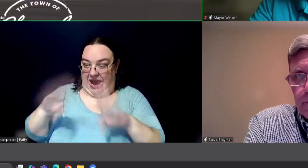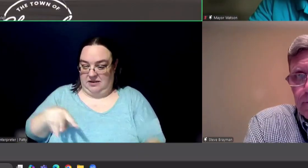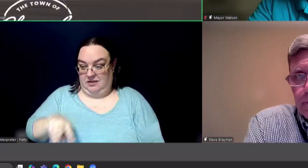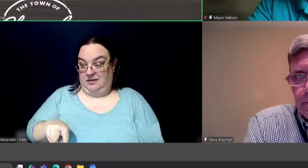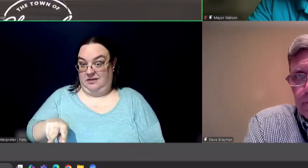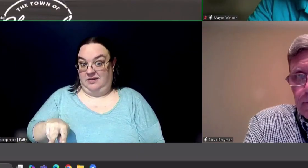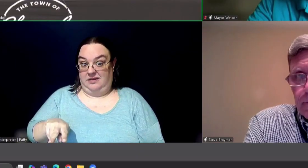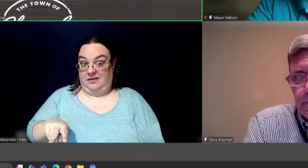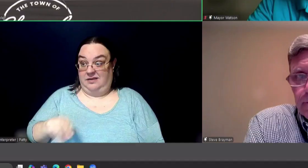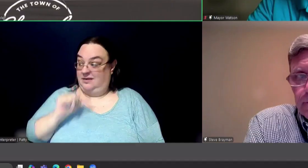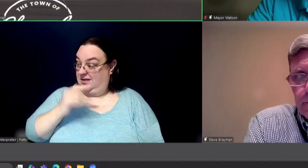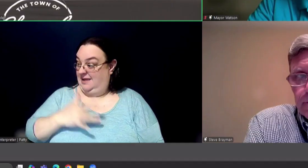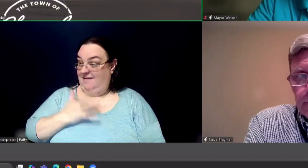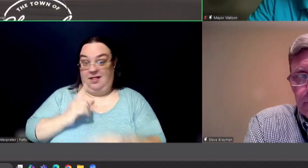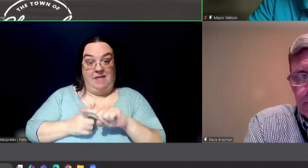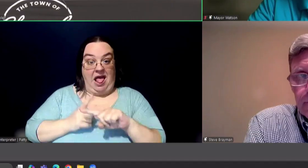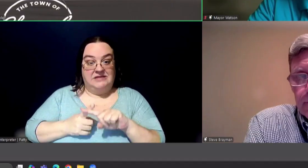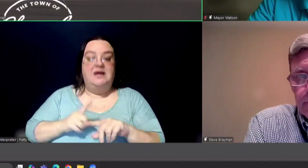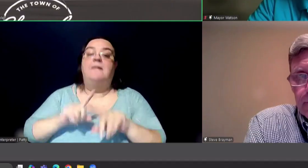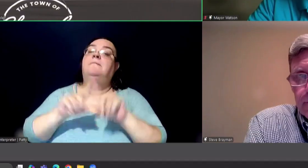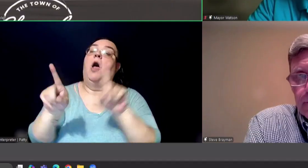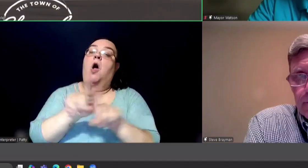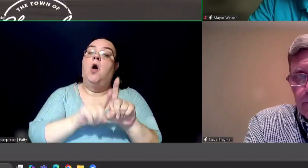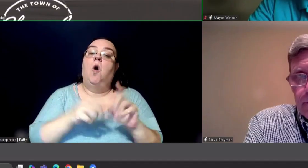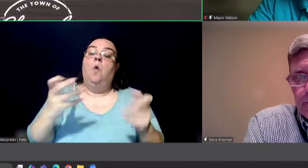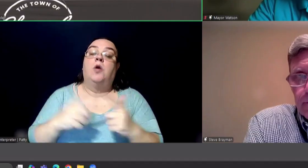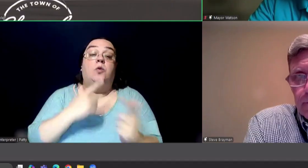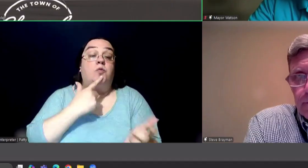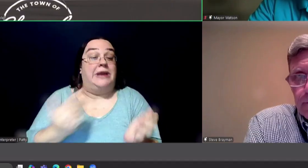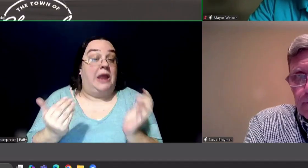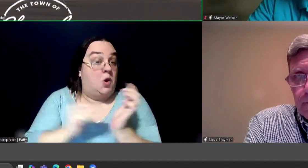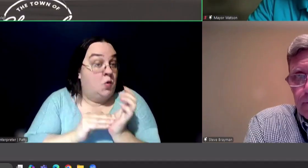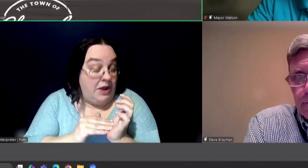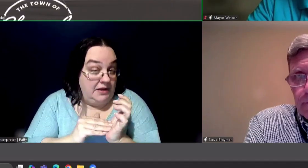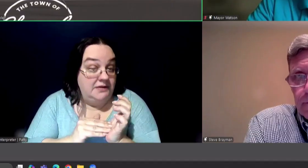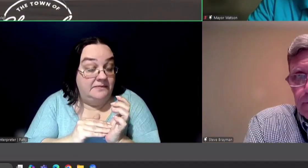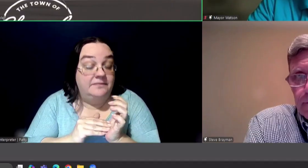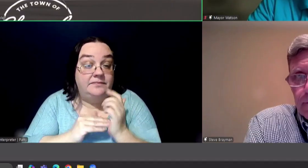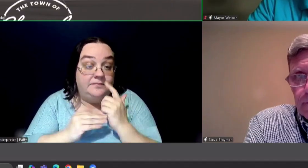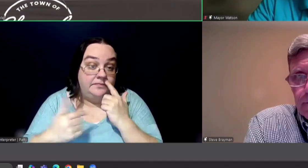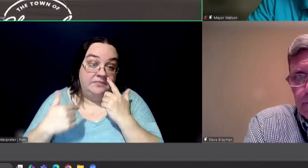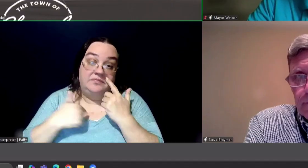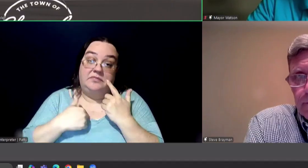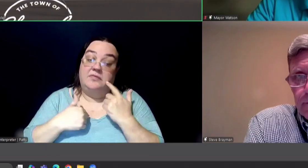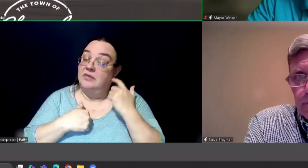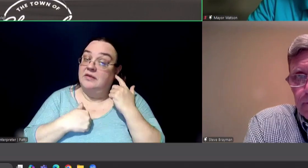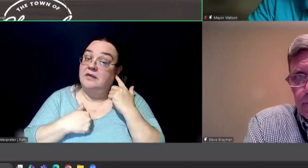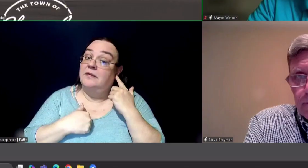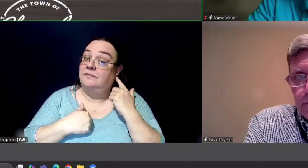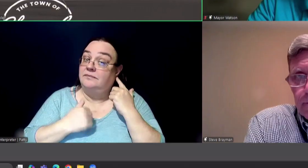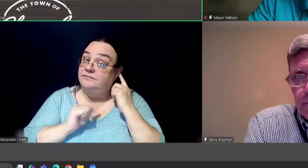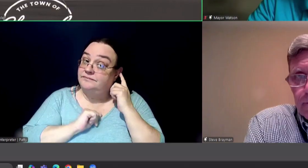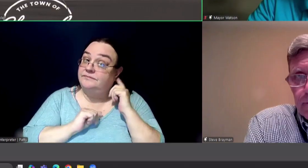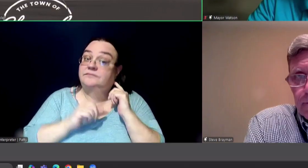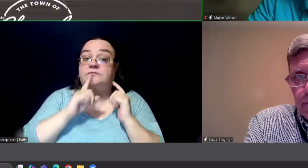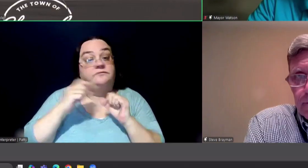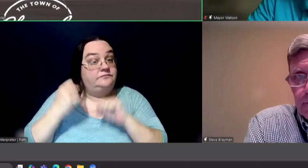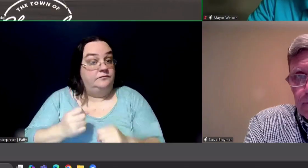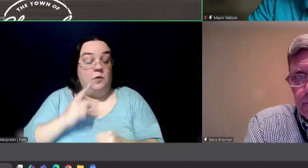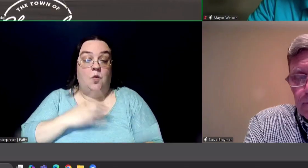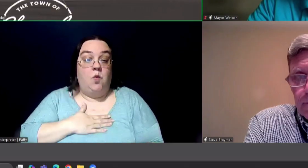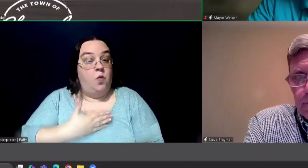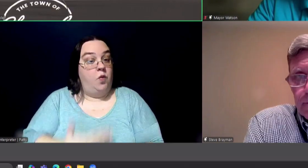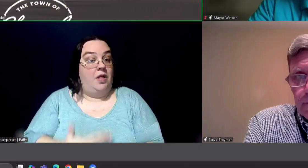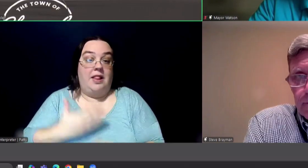And I also wanted to reiterate that I am very willing to be in contact with SHA